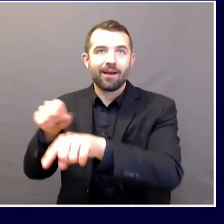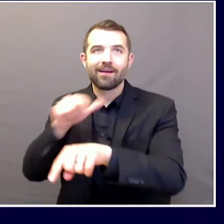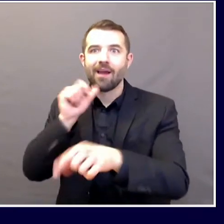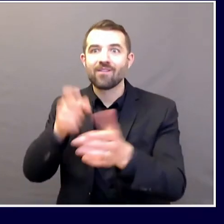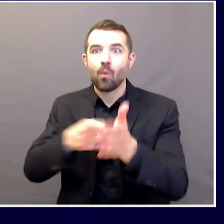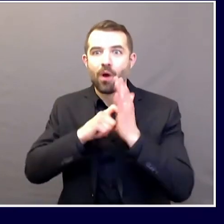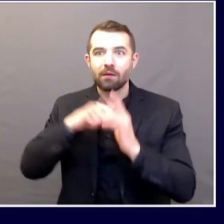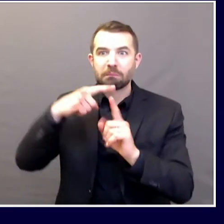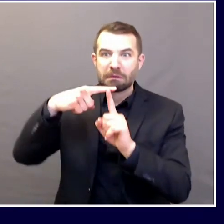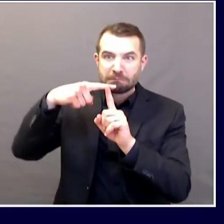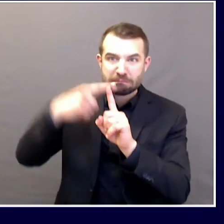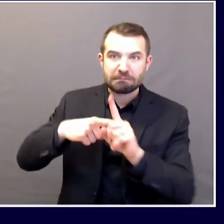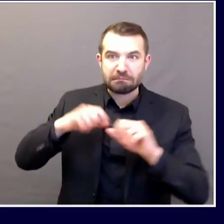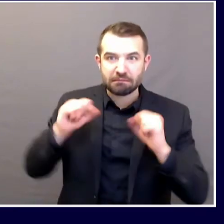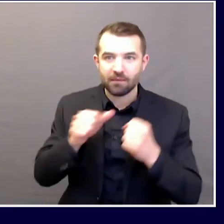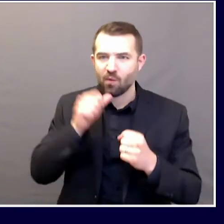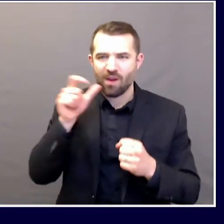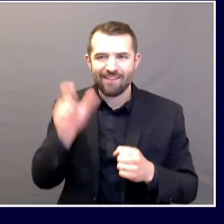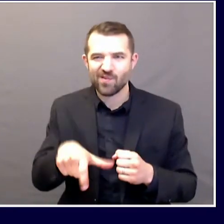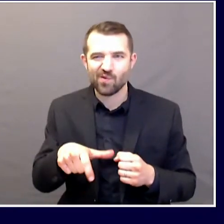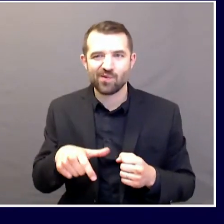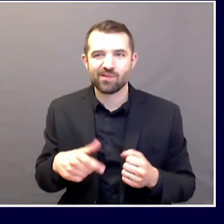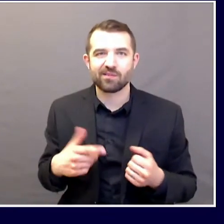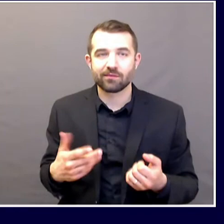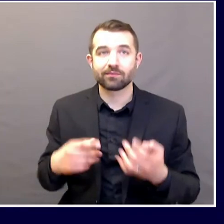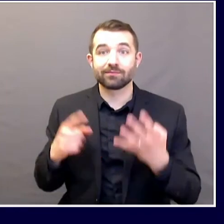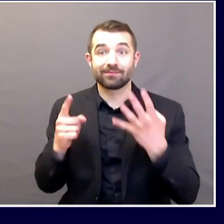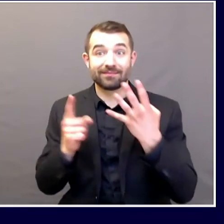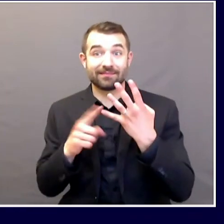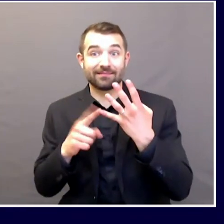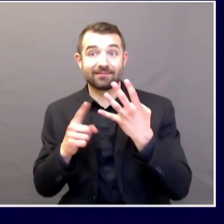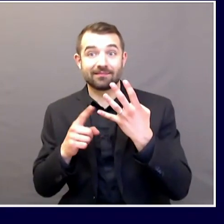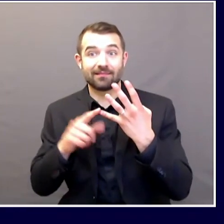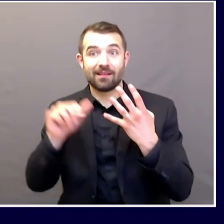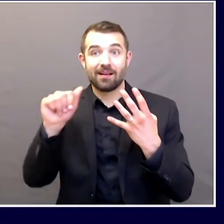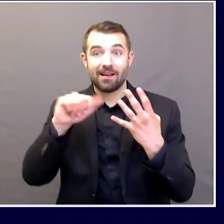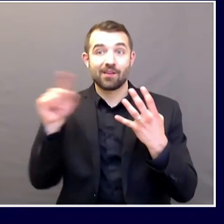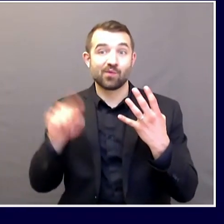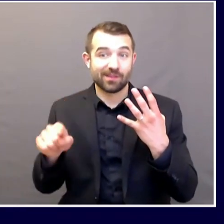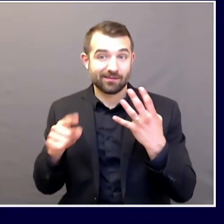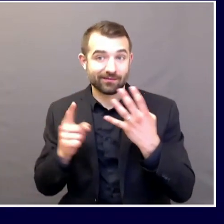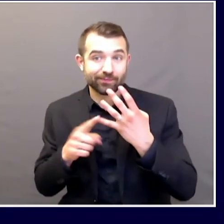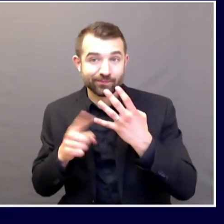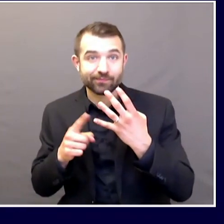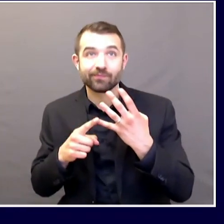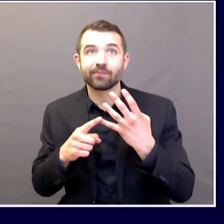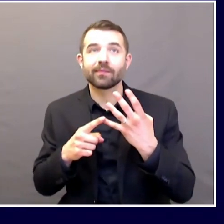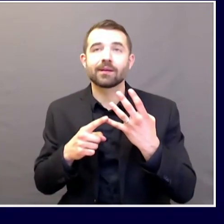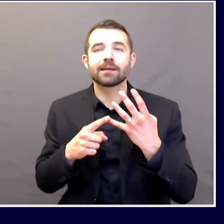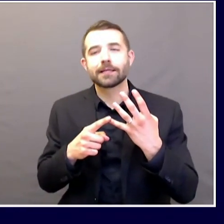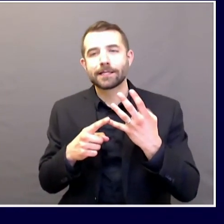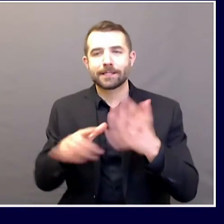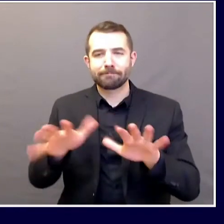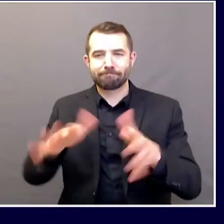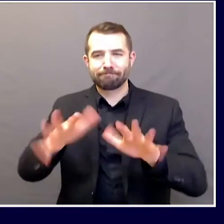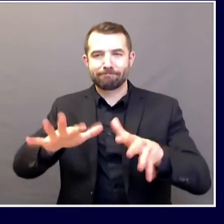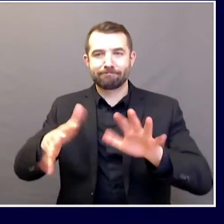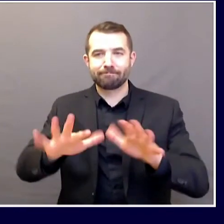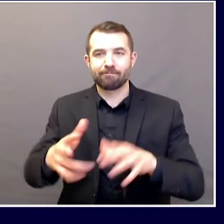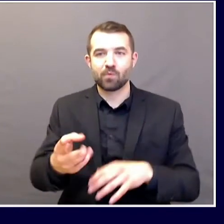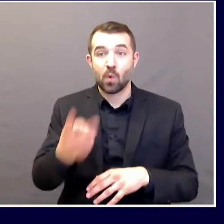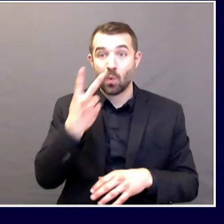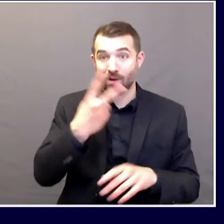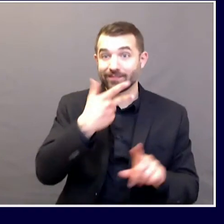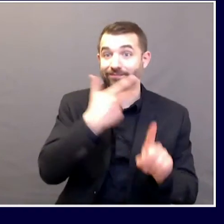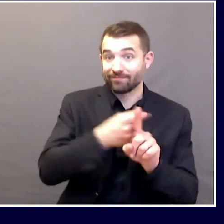sits in between that and the Pfizer vaccine, which of course has very strict cold temperature requirements. So the Astra